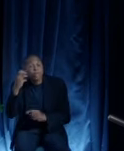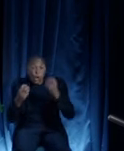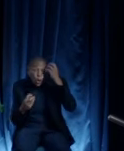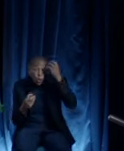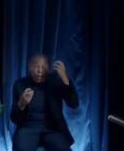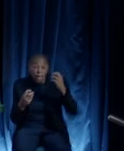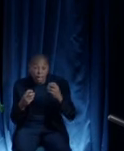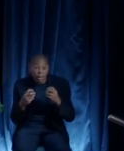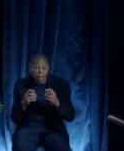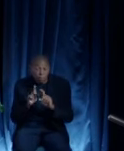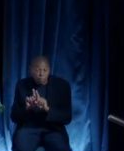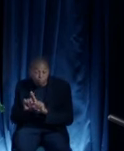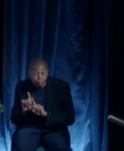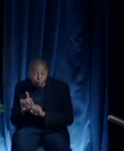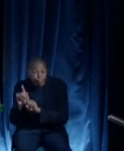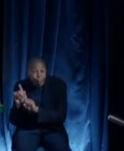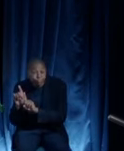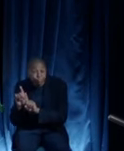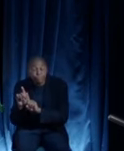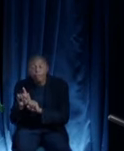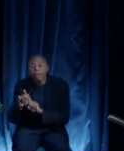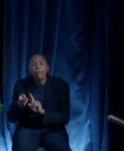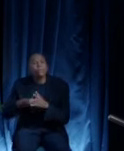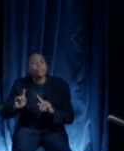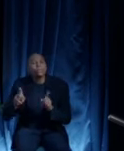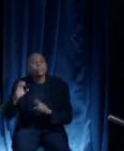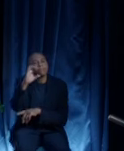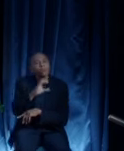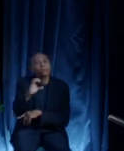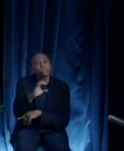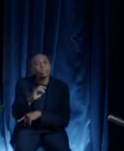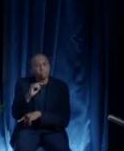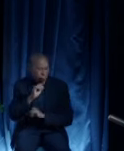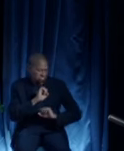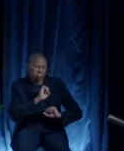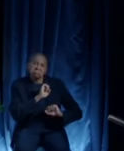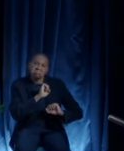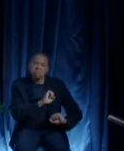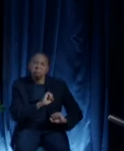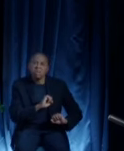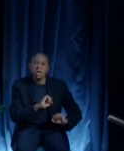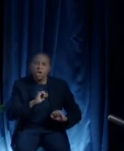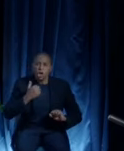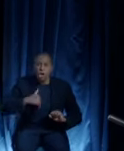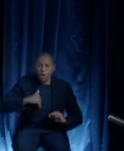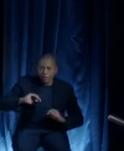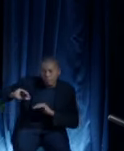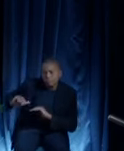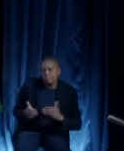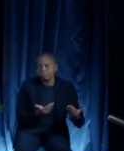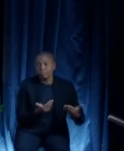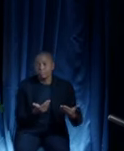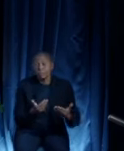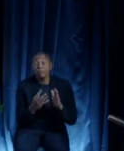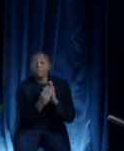will bring certain members of her household from her native country with her. And that includes ladies-in-waiting. So Catherine of Aragon